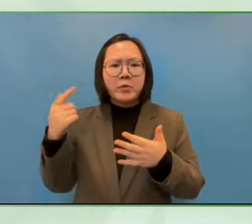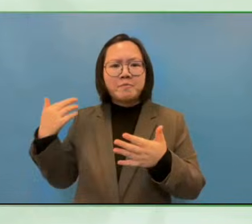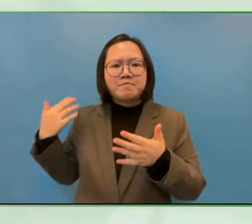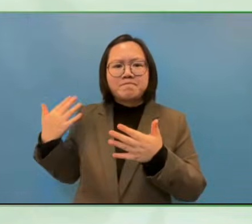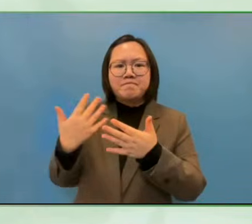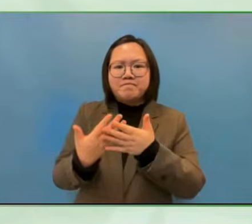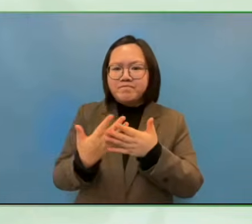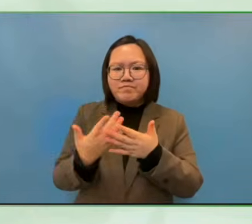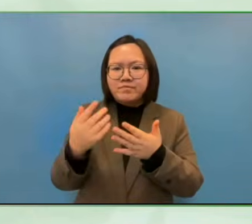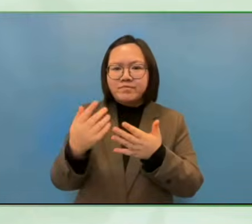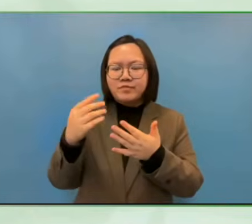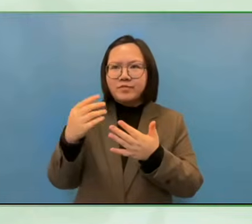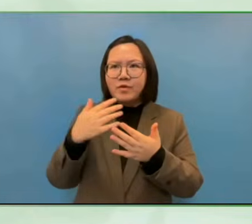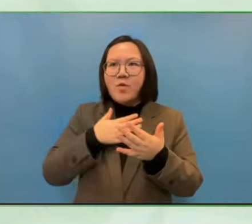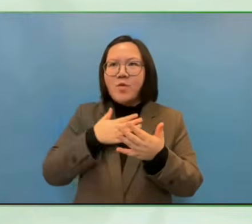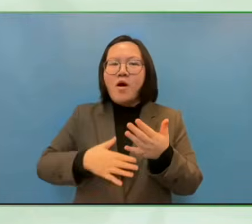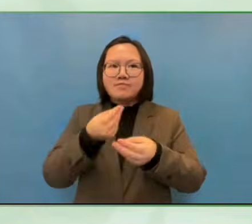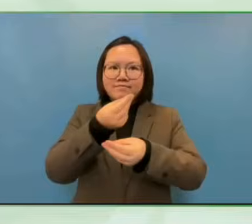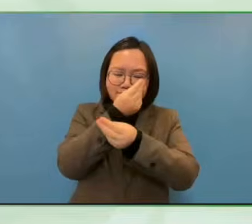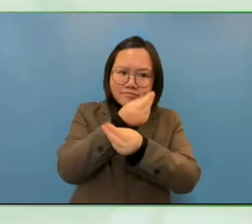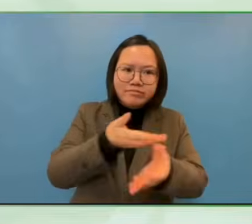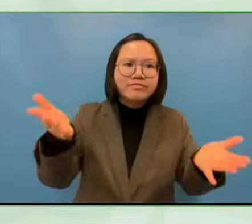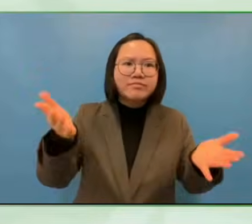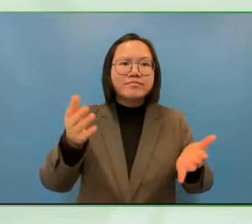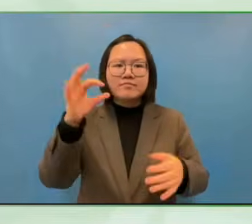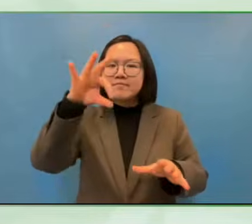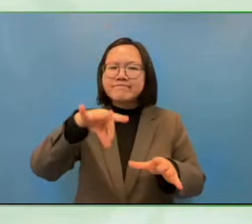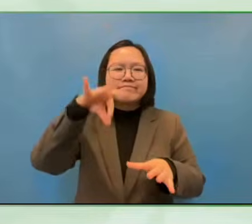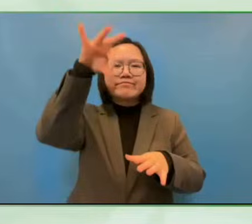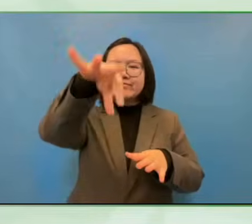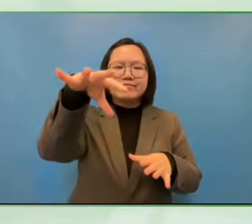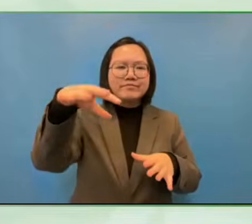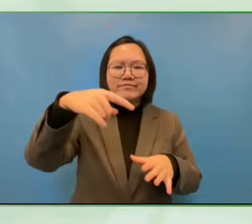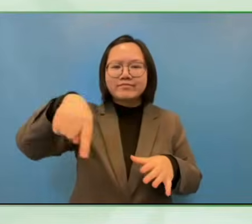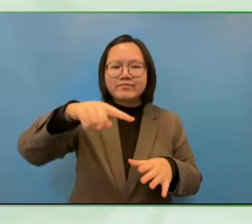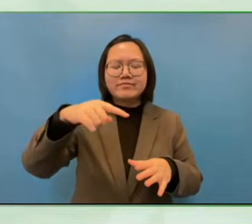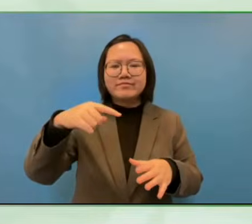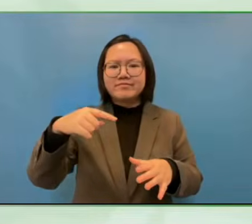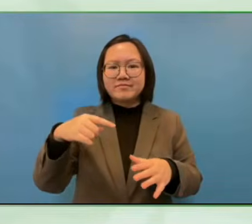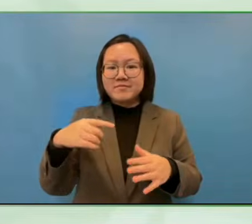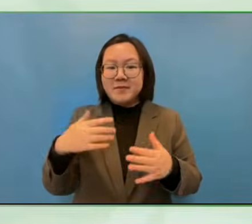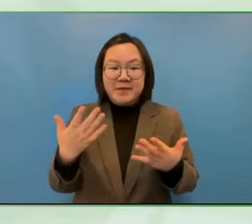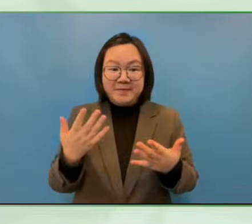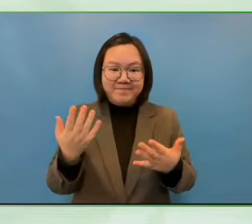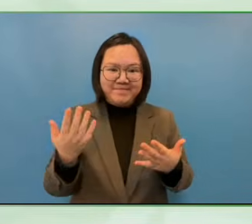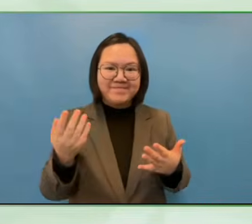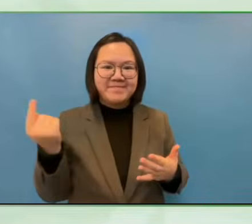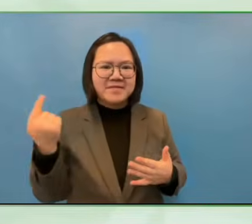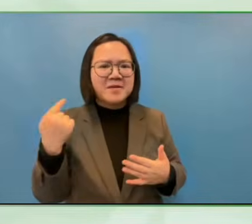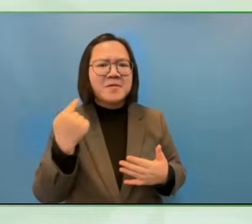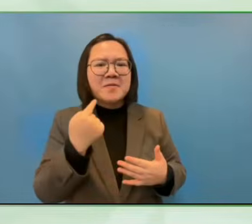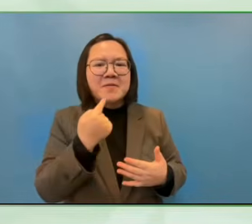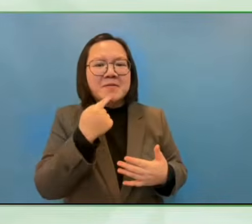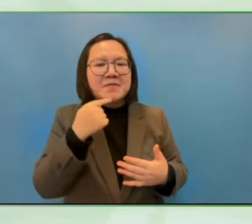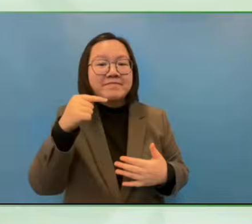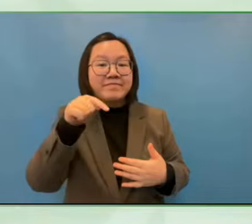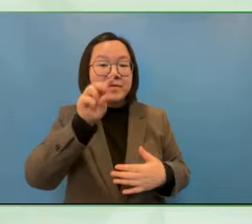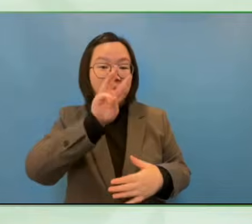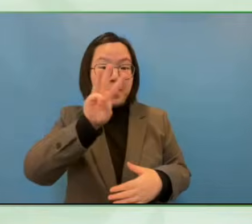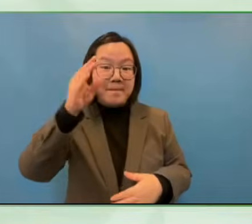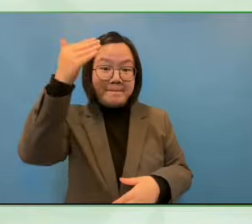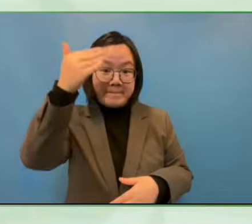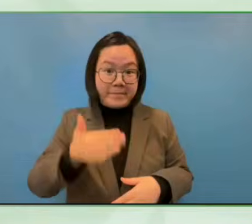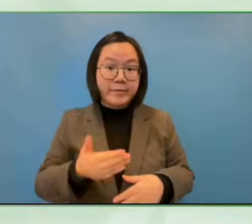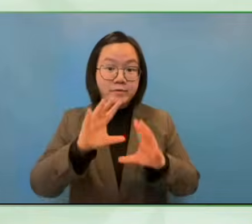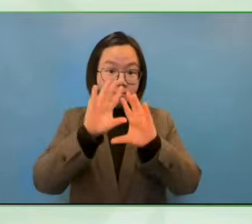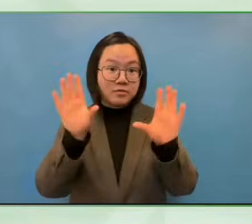Just that once this report is issued and once the website at Zero has this information, it is an